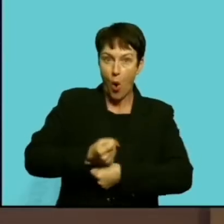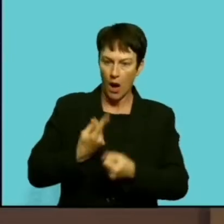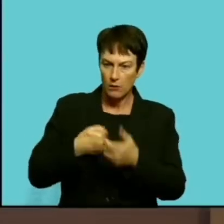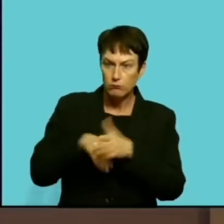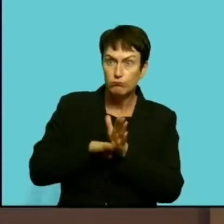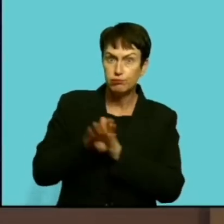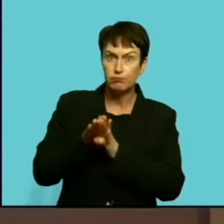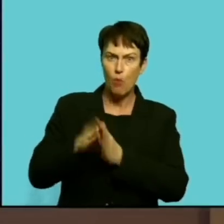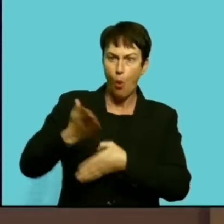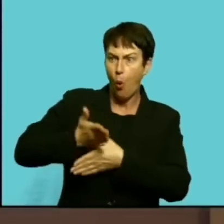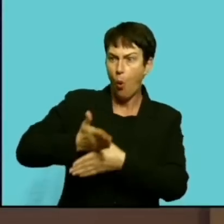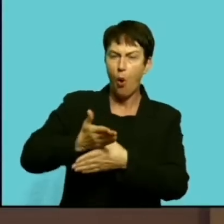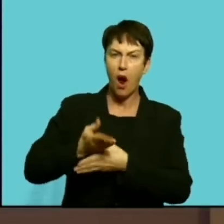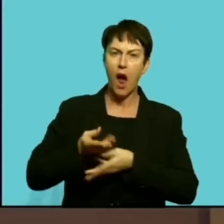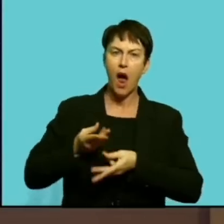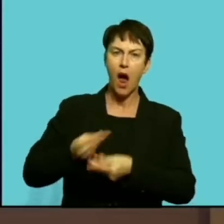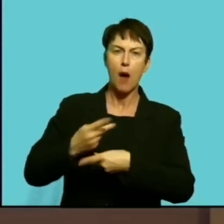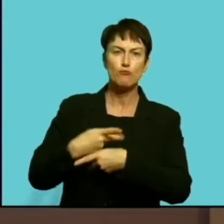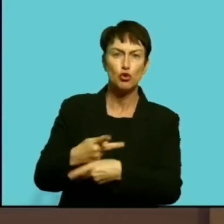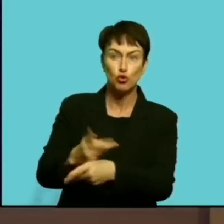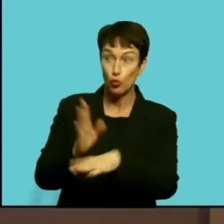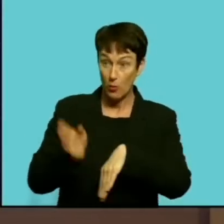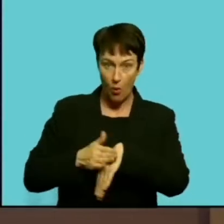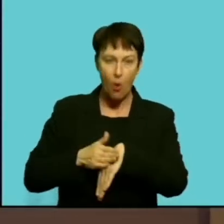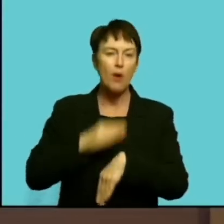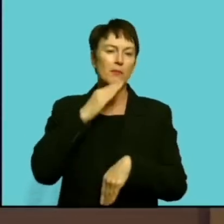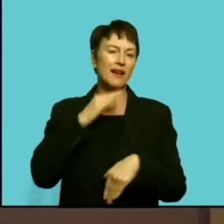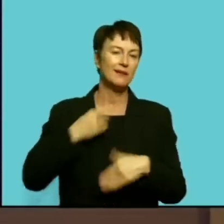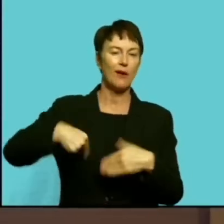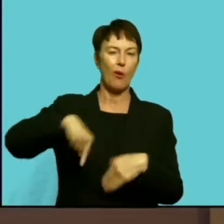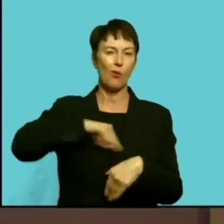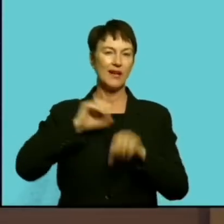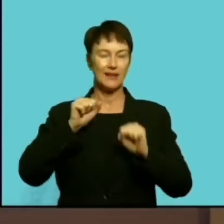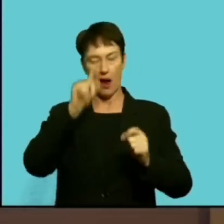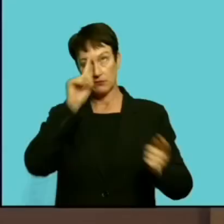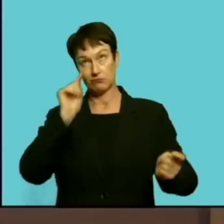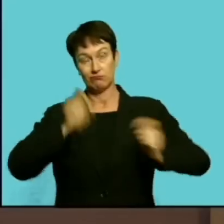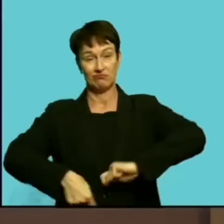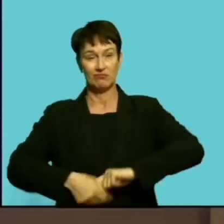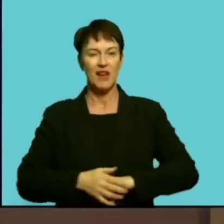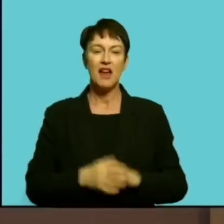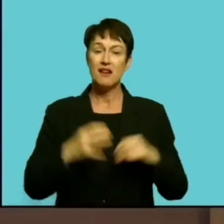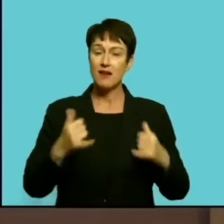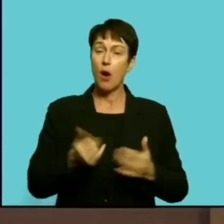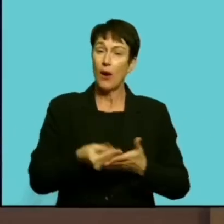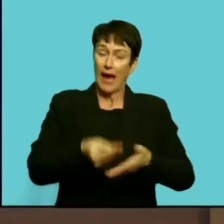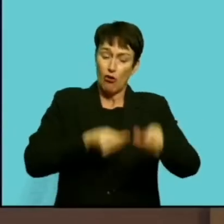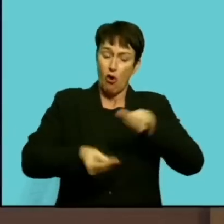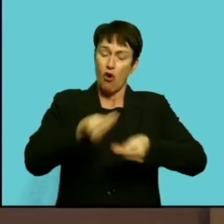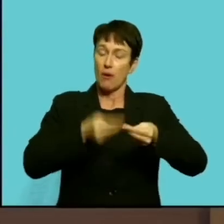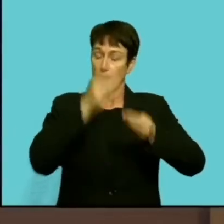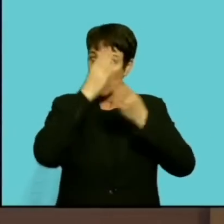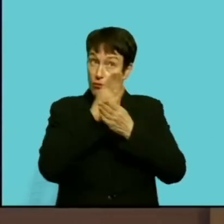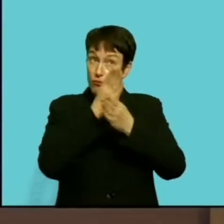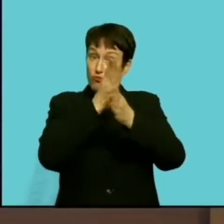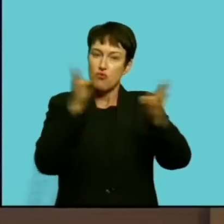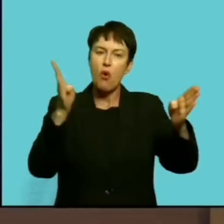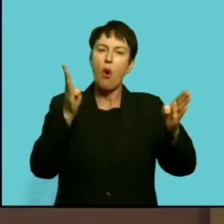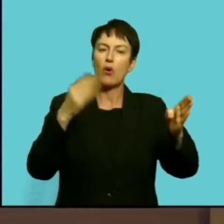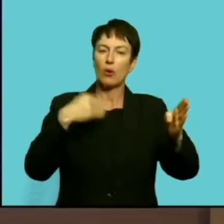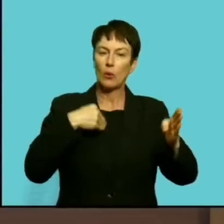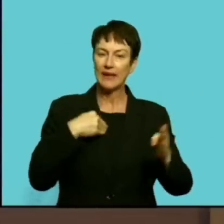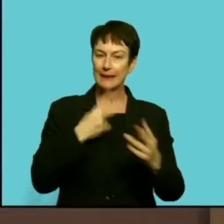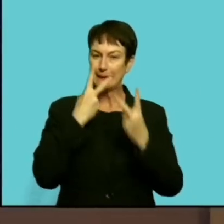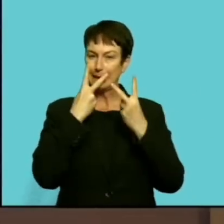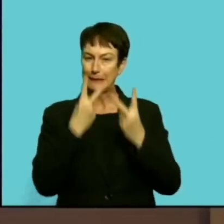policy and its transmission to the broader economy. That concludes our statement, and at this stage I